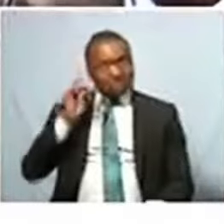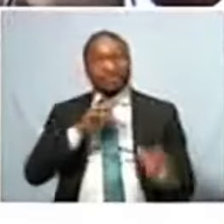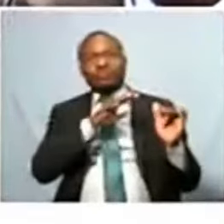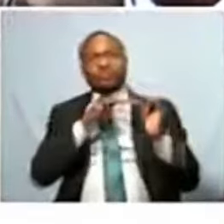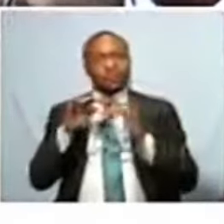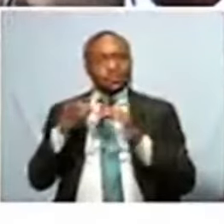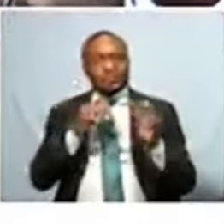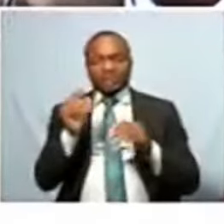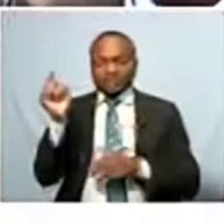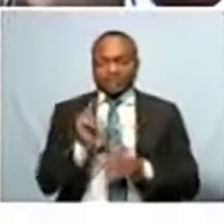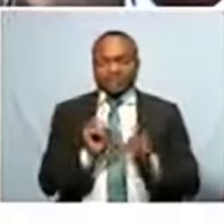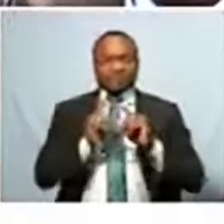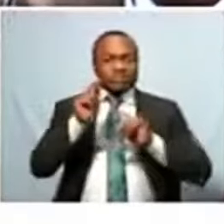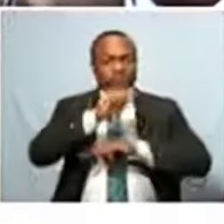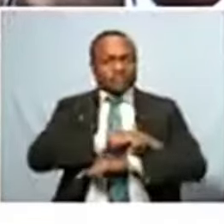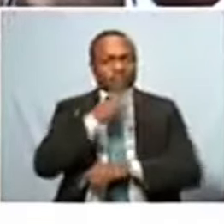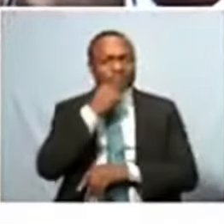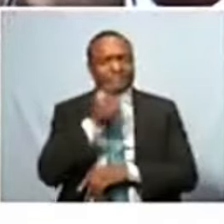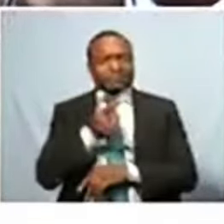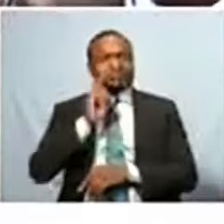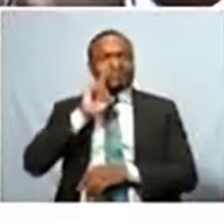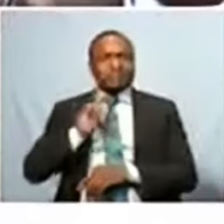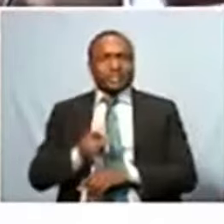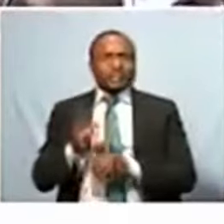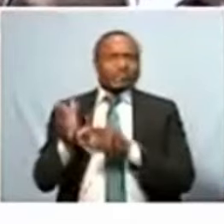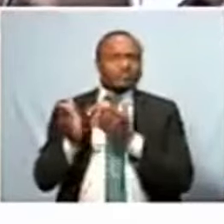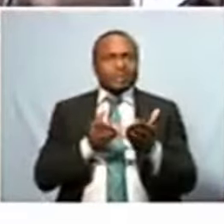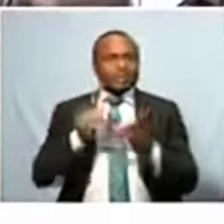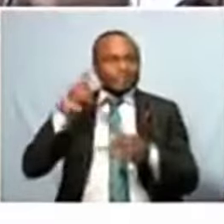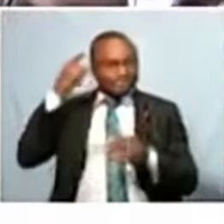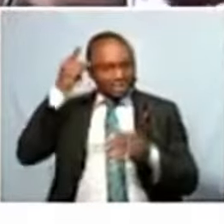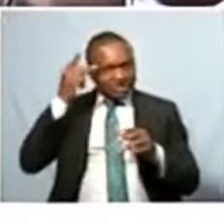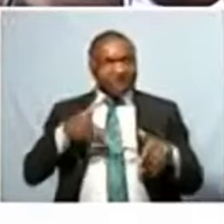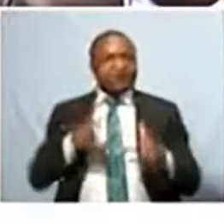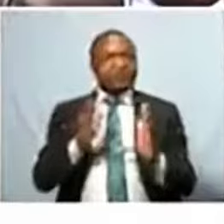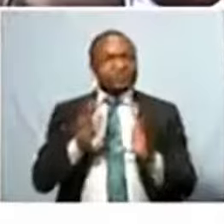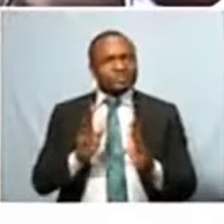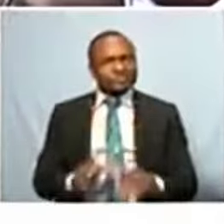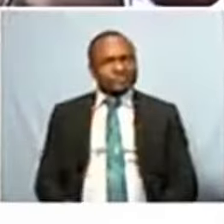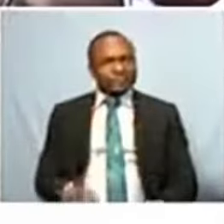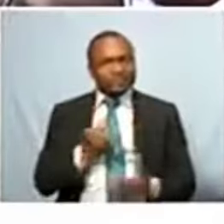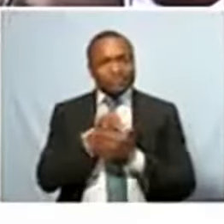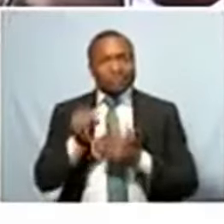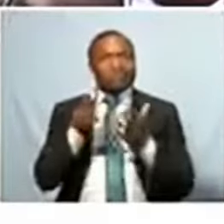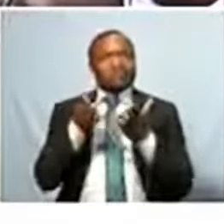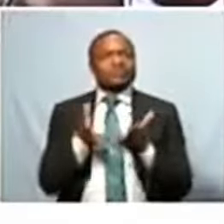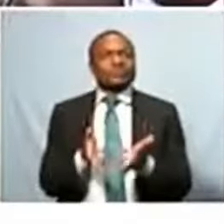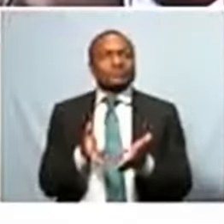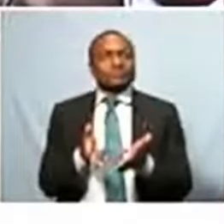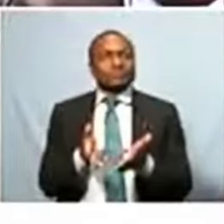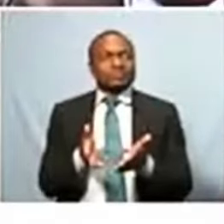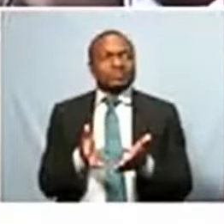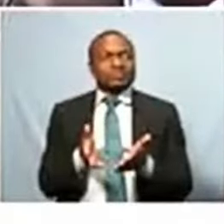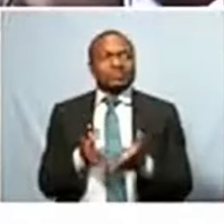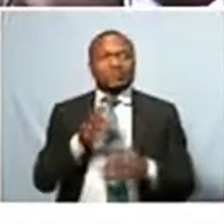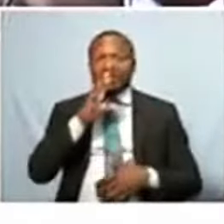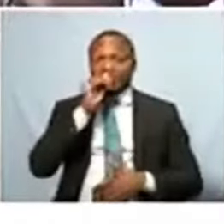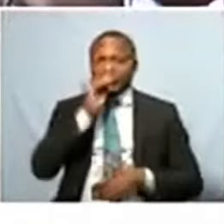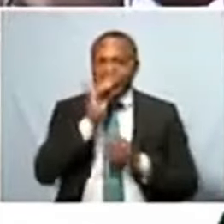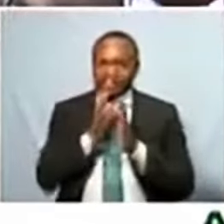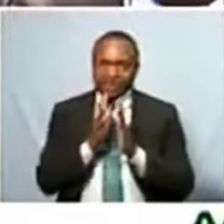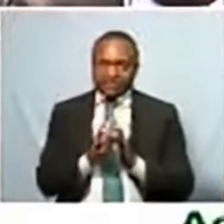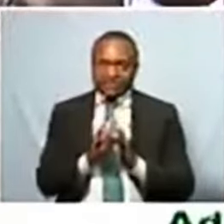violence come today and say that we should bring political intolerance issues here? Madam